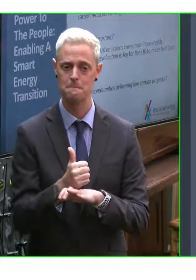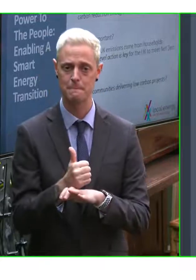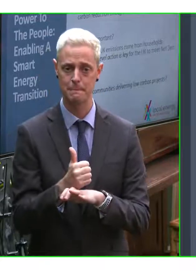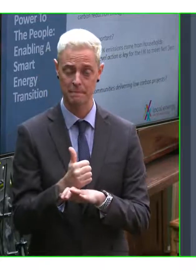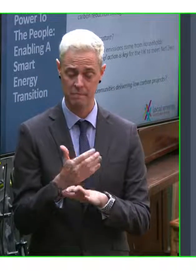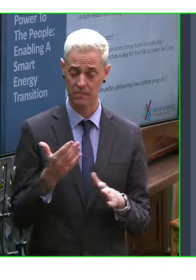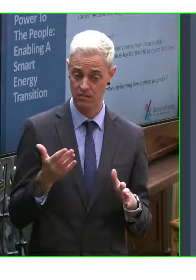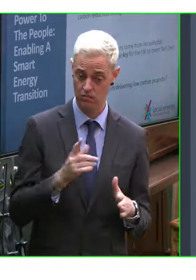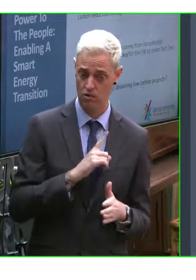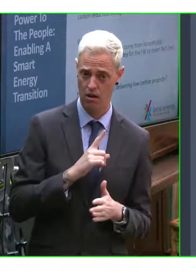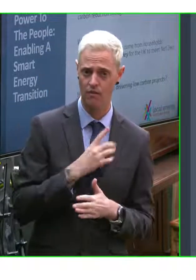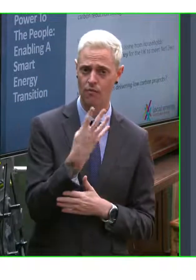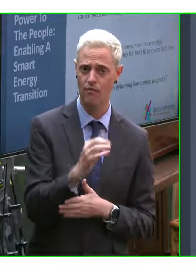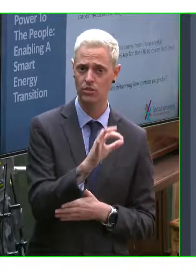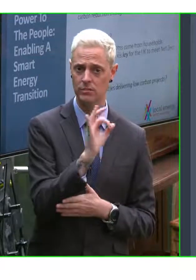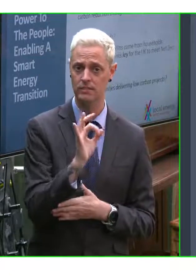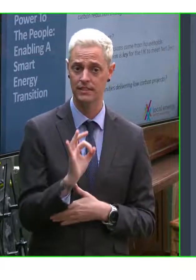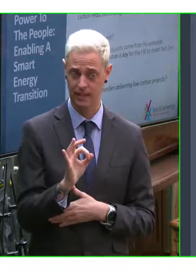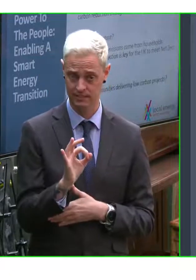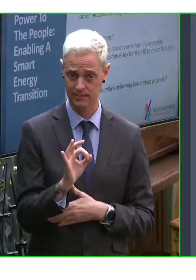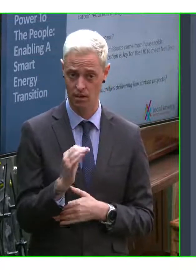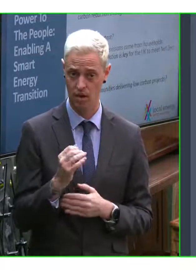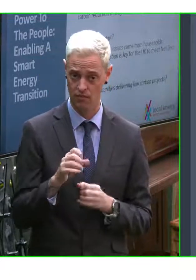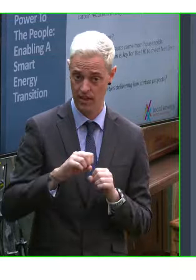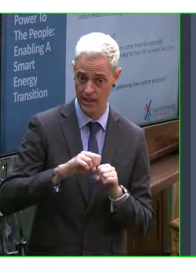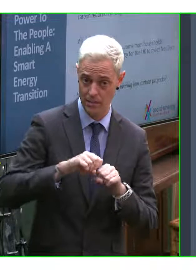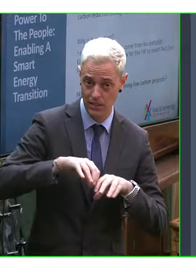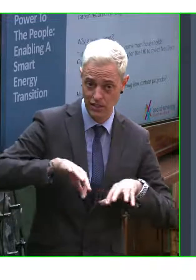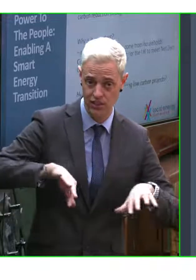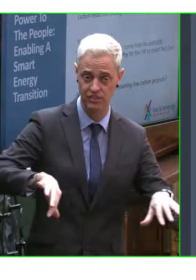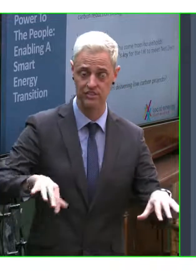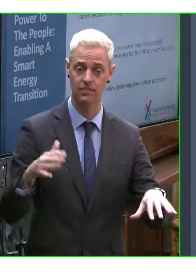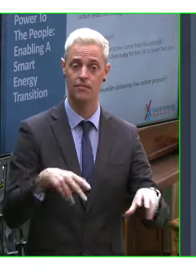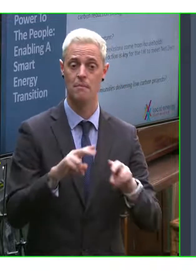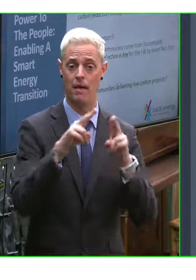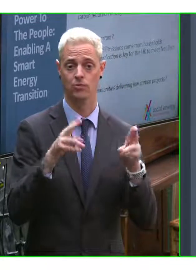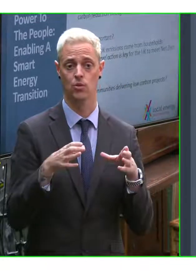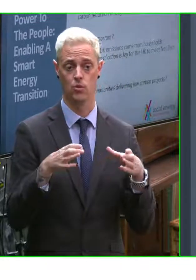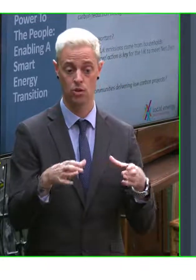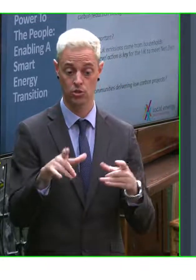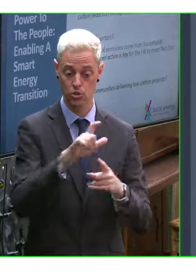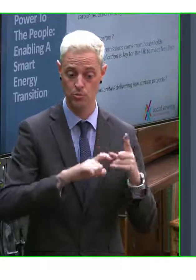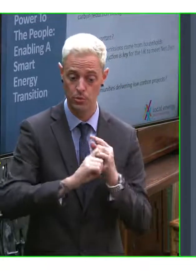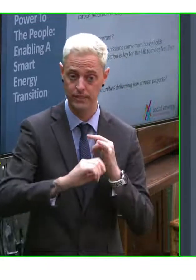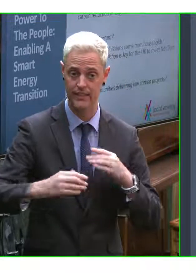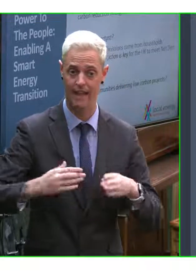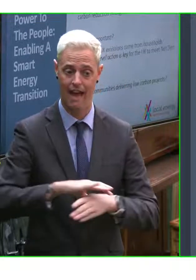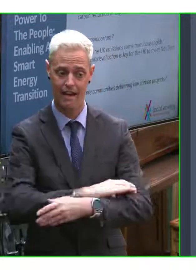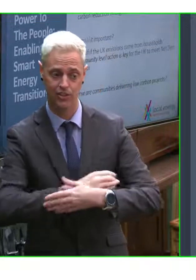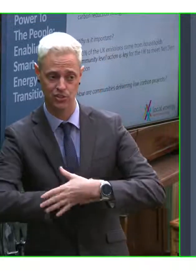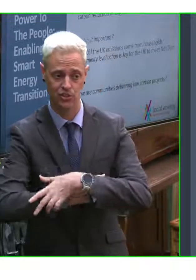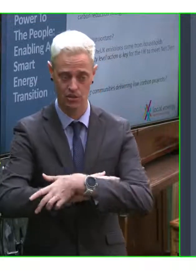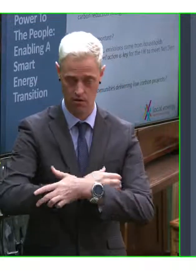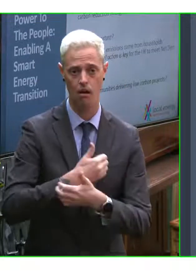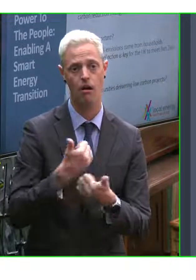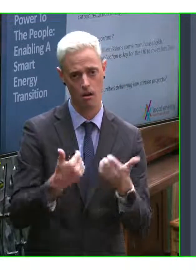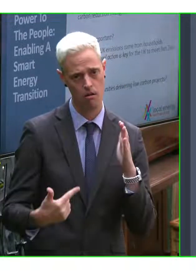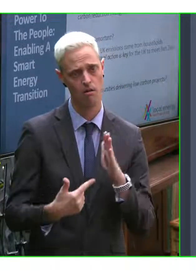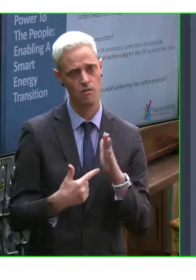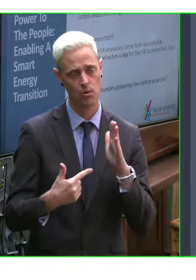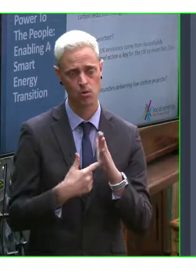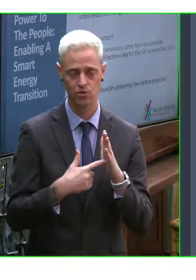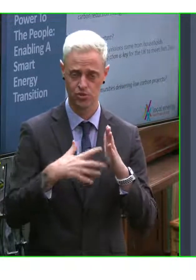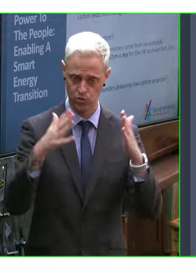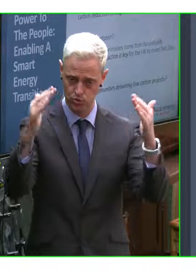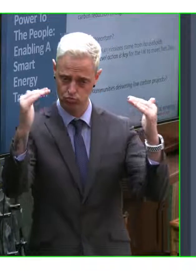because 40% of our emissions come from householders. And this kind of community level action is key if we're going to meet our net zero